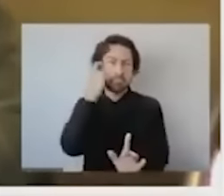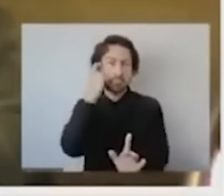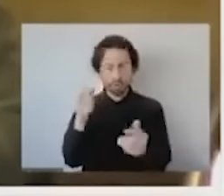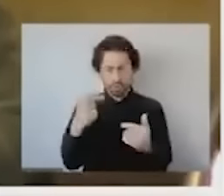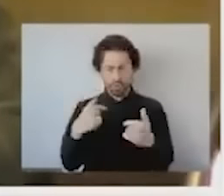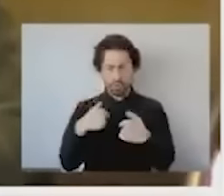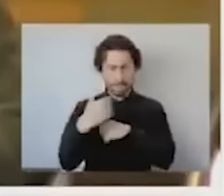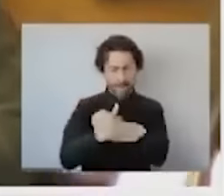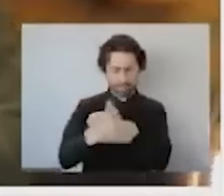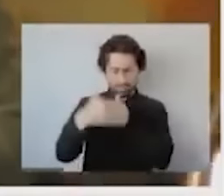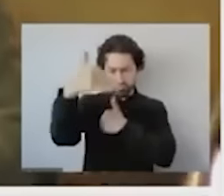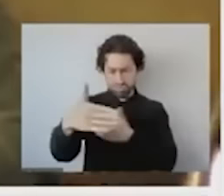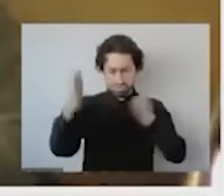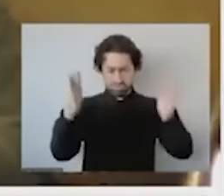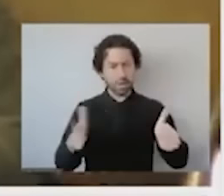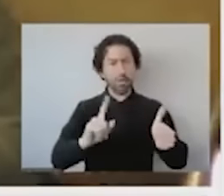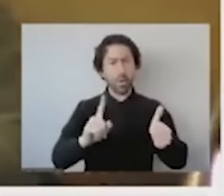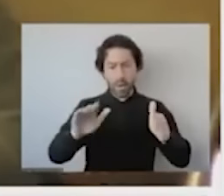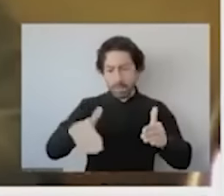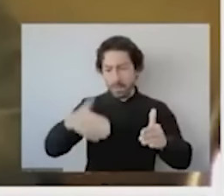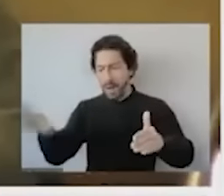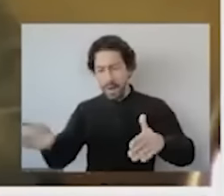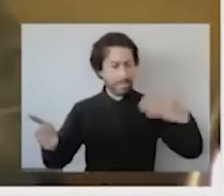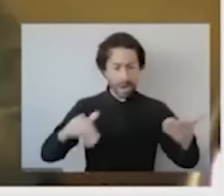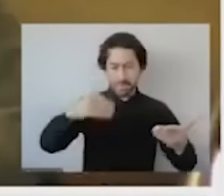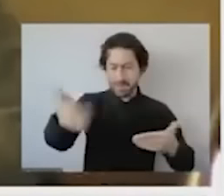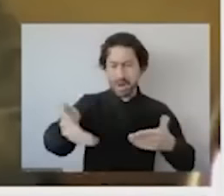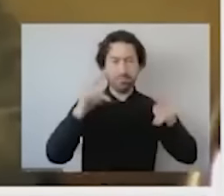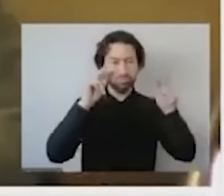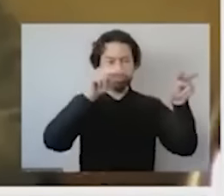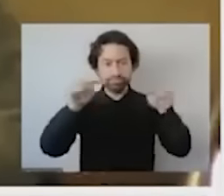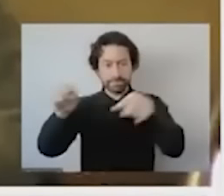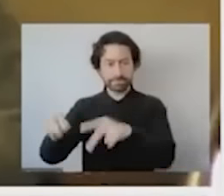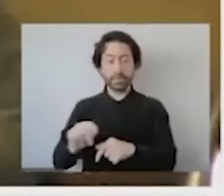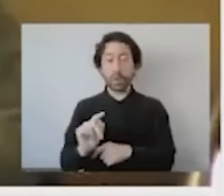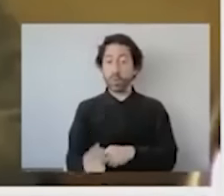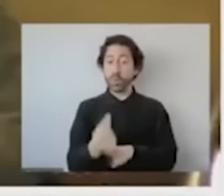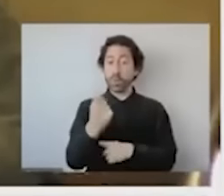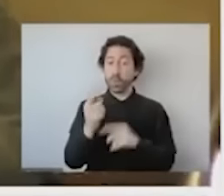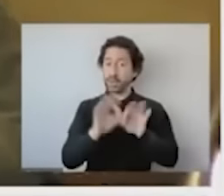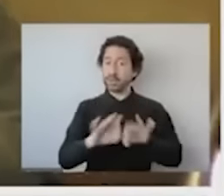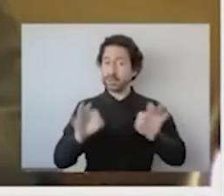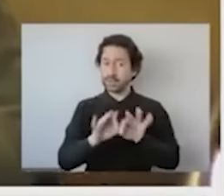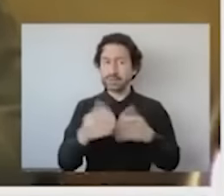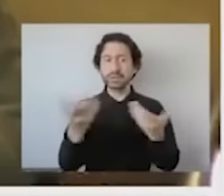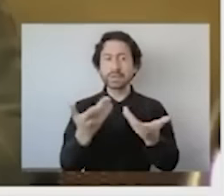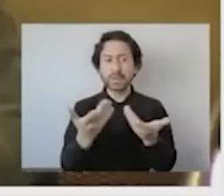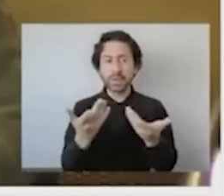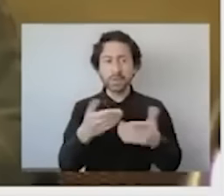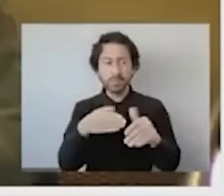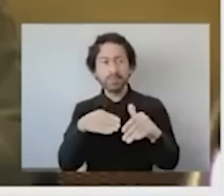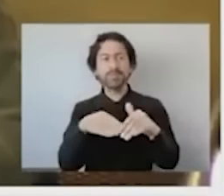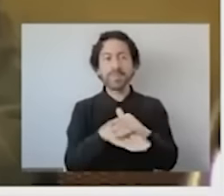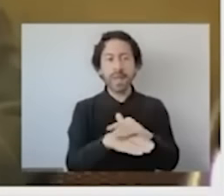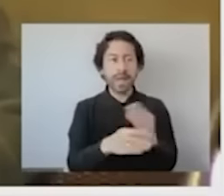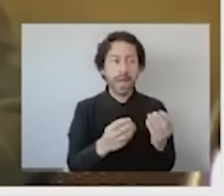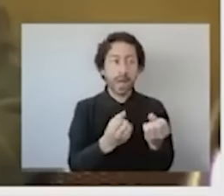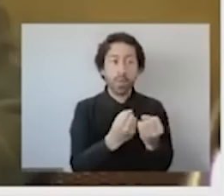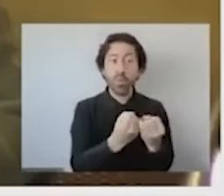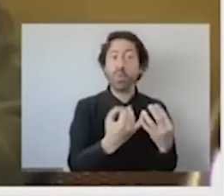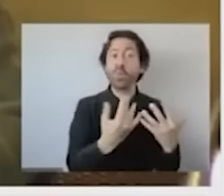of the priority areas which we need to have addressed is the access to the right quantity and quality of resources to finance the